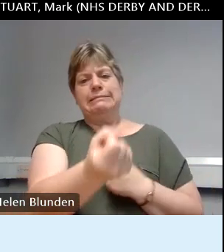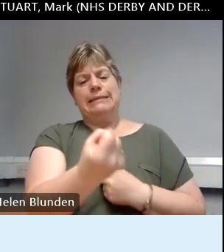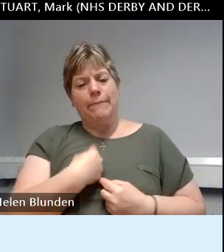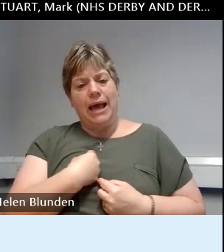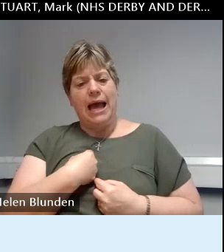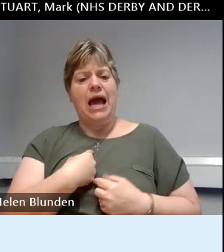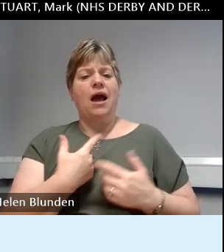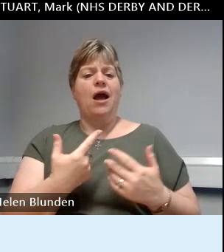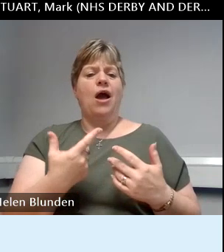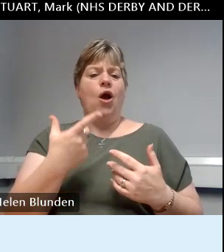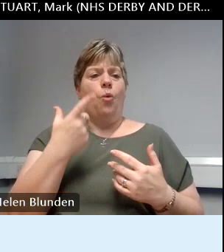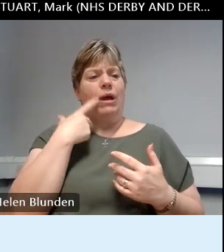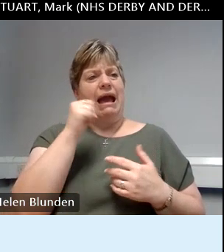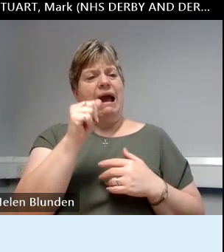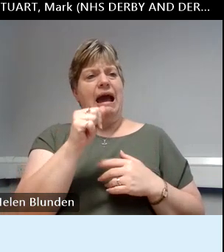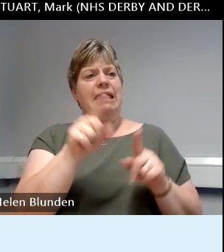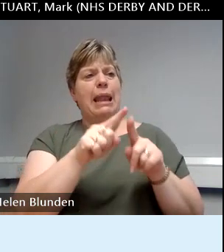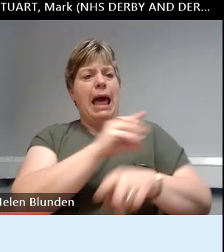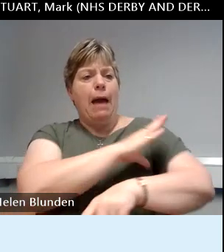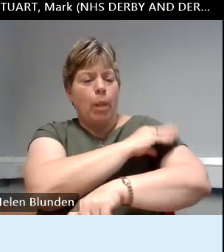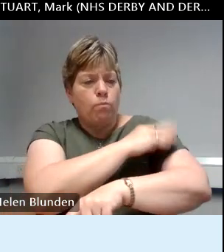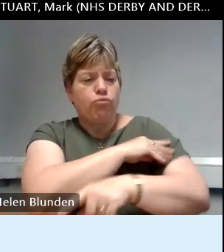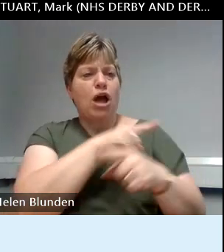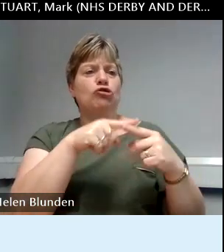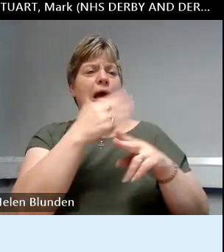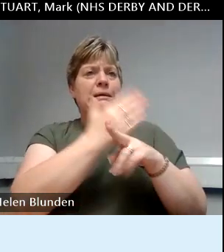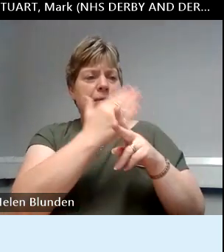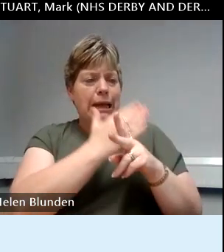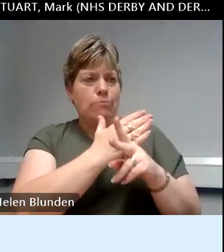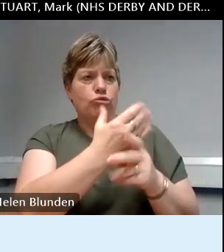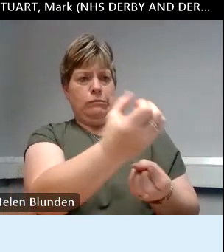it to take your observations like your blood pressure and temperatures.